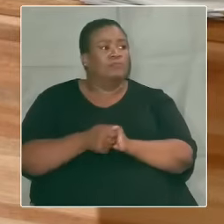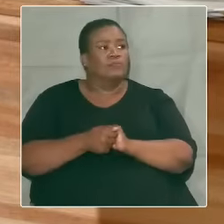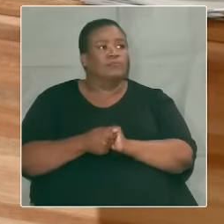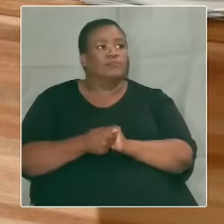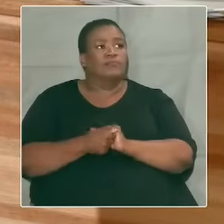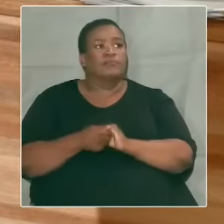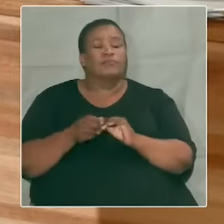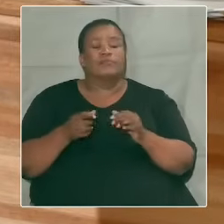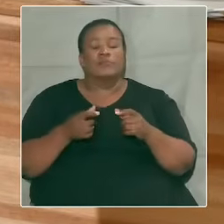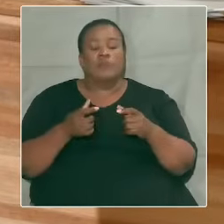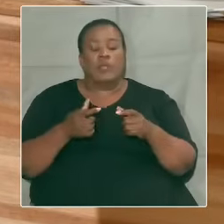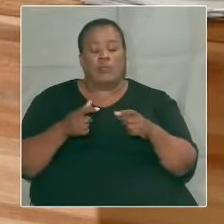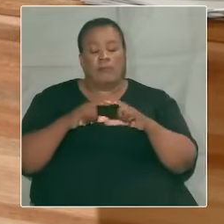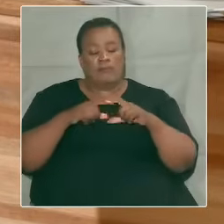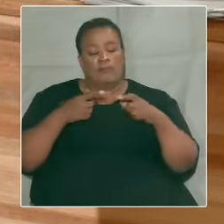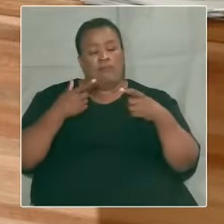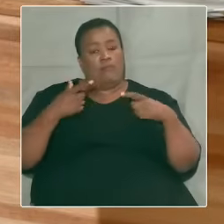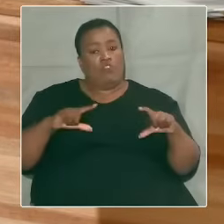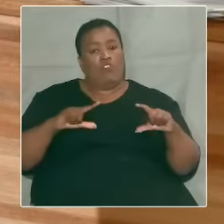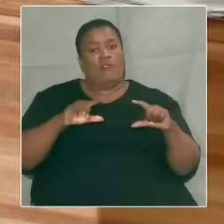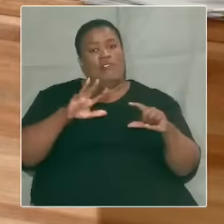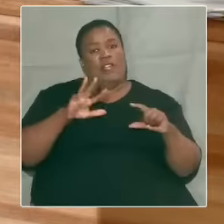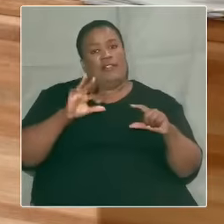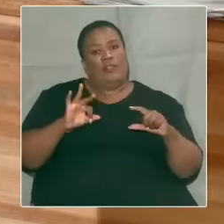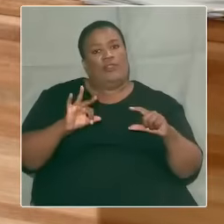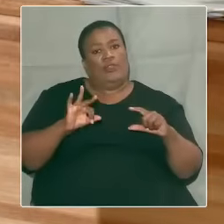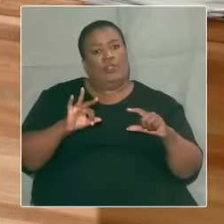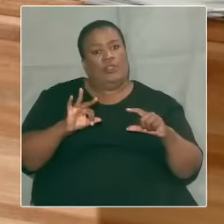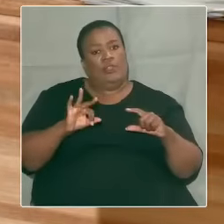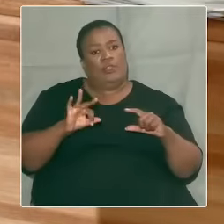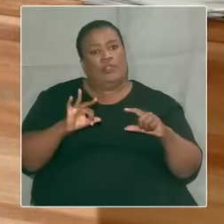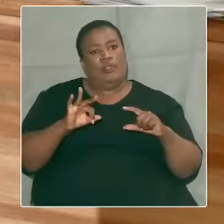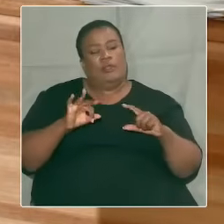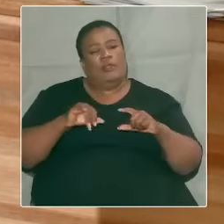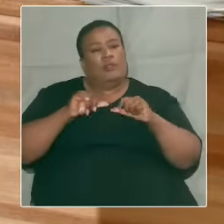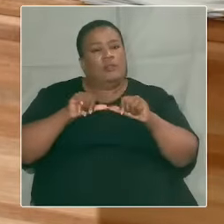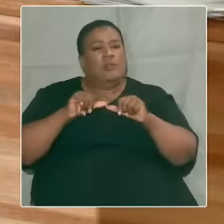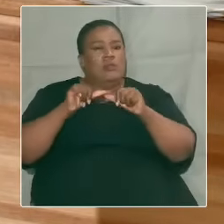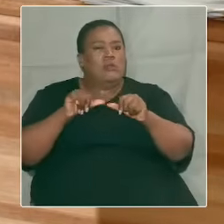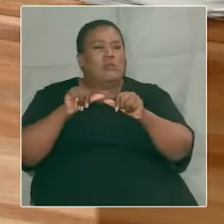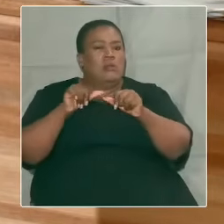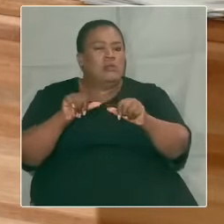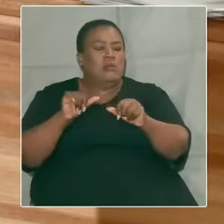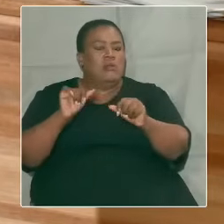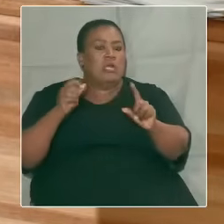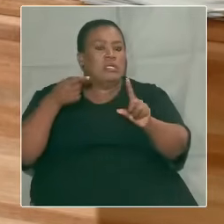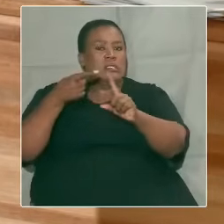commencing from paragraph 93. And it goes all the way until paragraph 100.